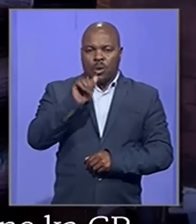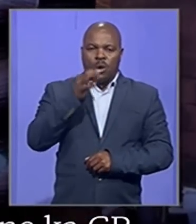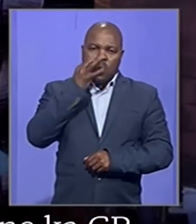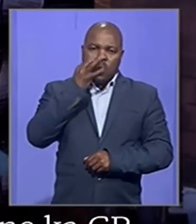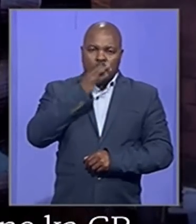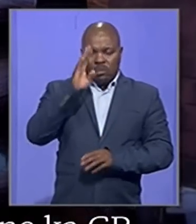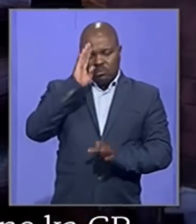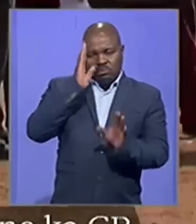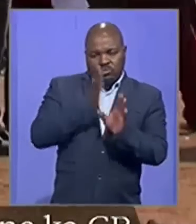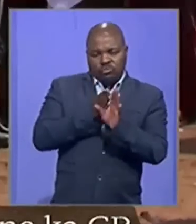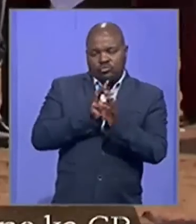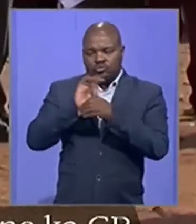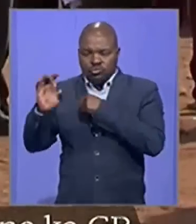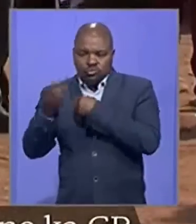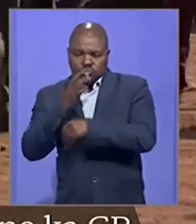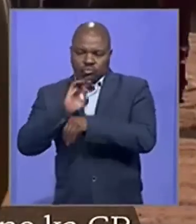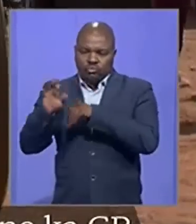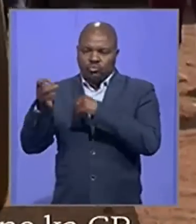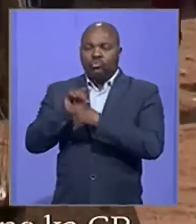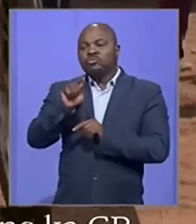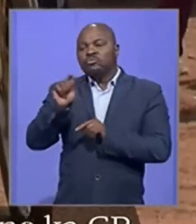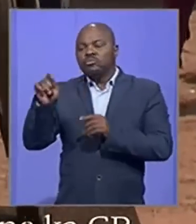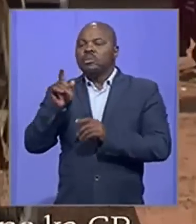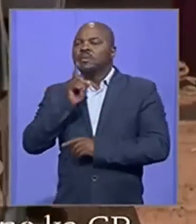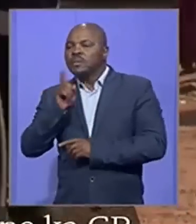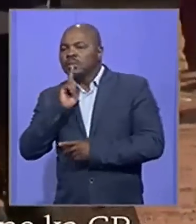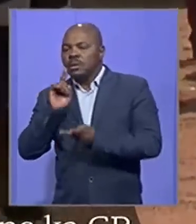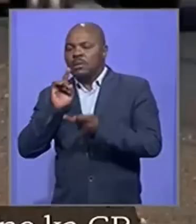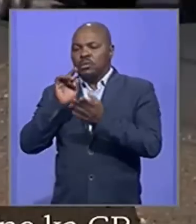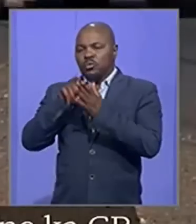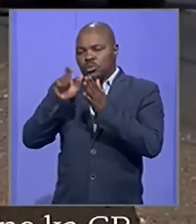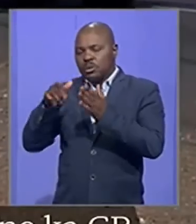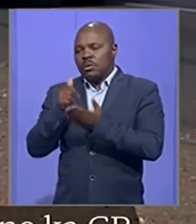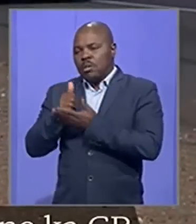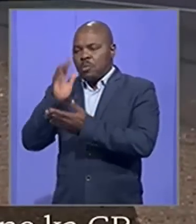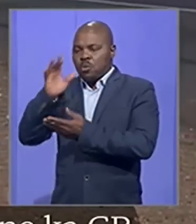ya tlhaloganyo di tla tswelela go rebolelwa barutabana le barutwana.